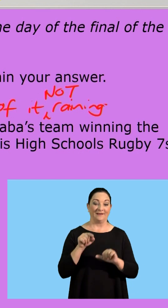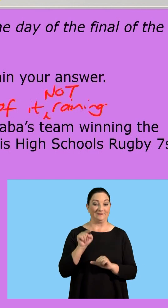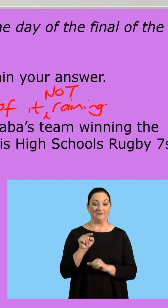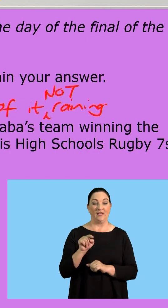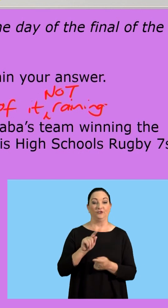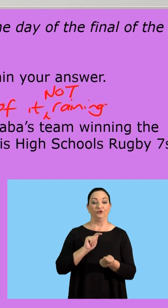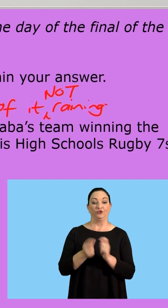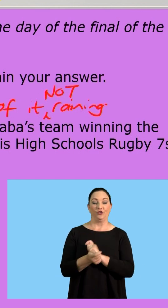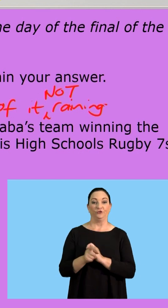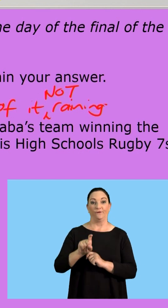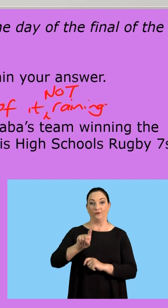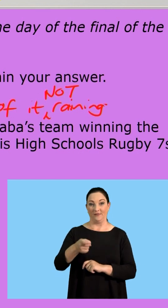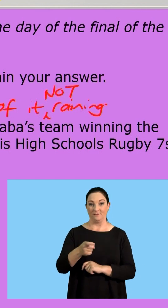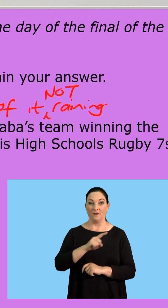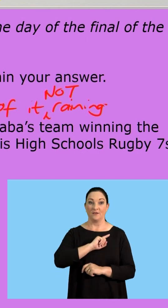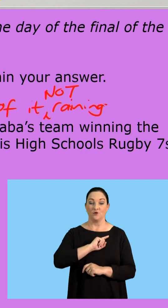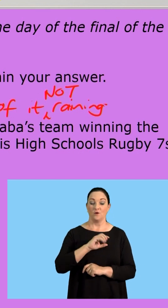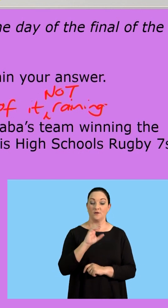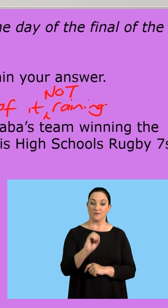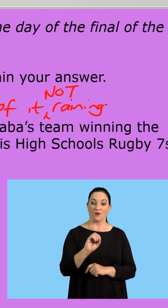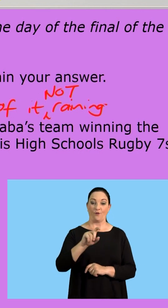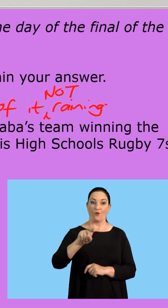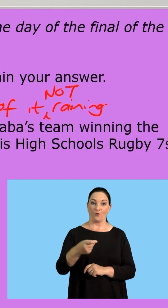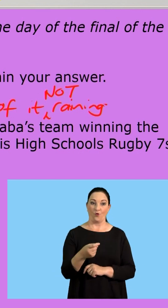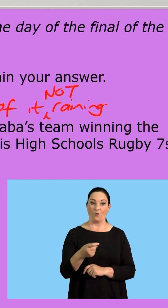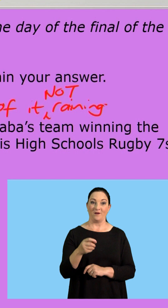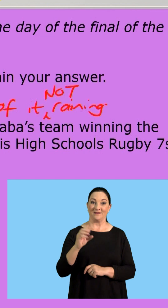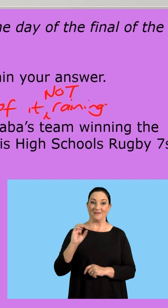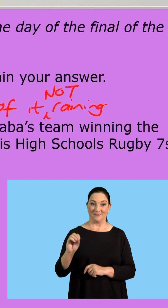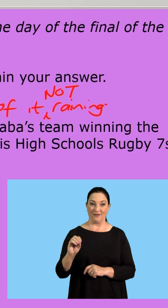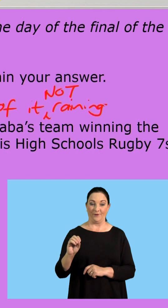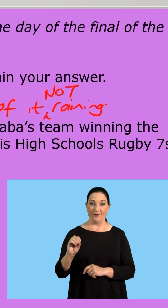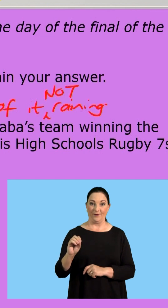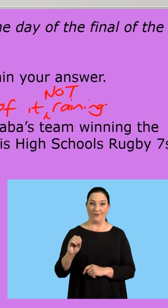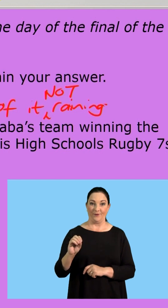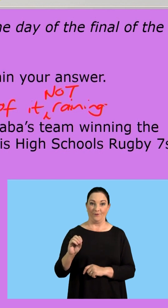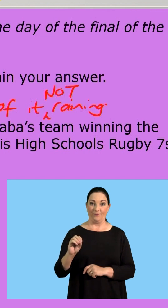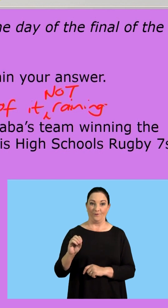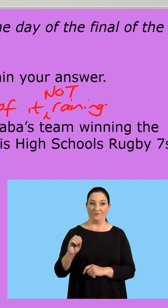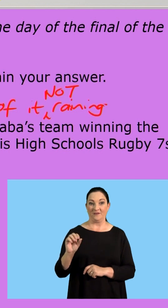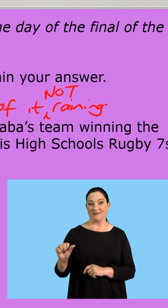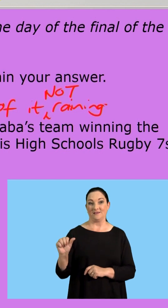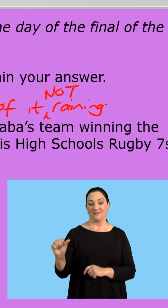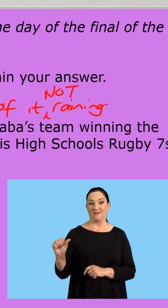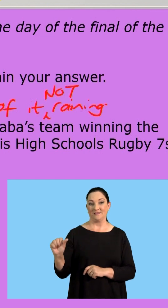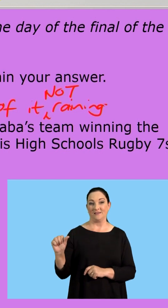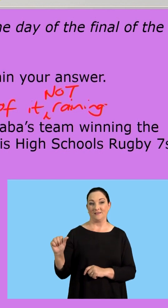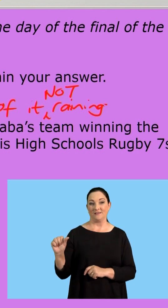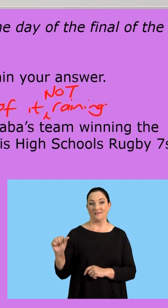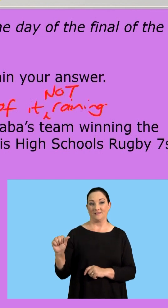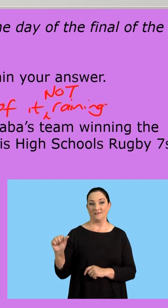that into a decimal. So therefore, that will be 0.0, and then it will give me